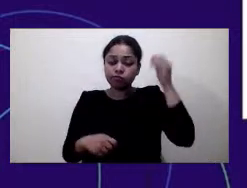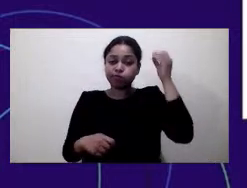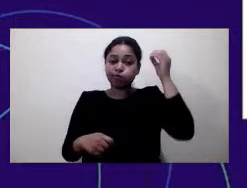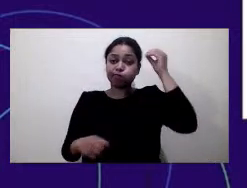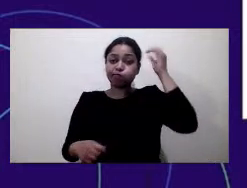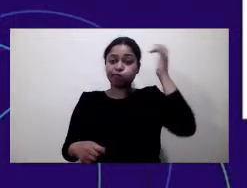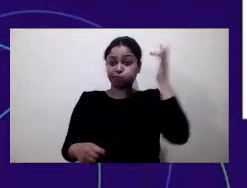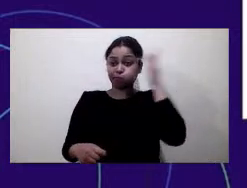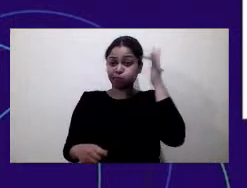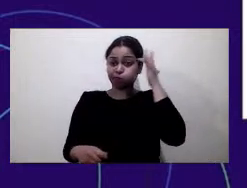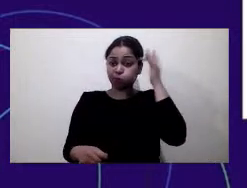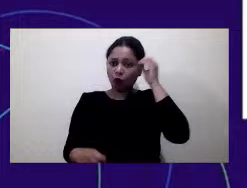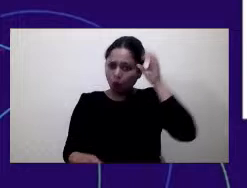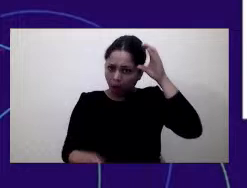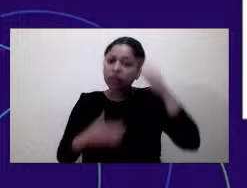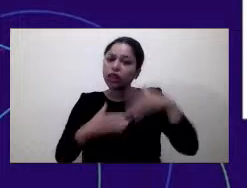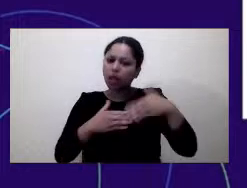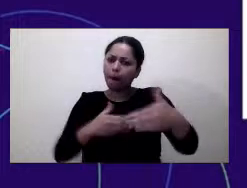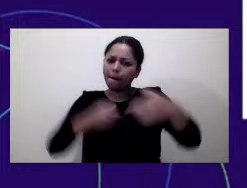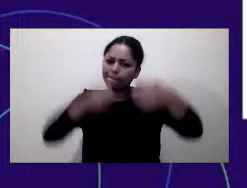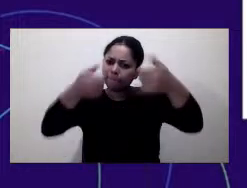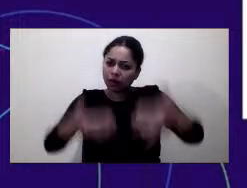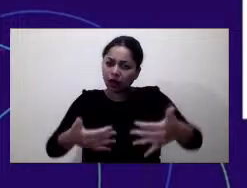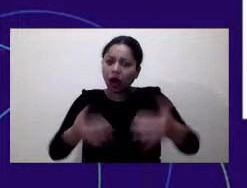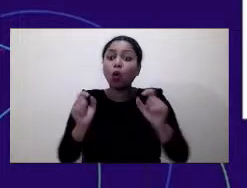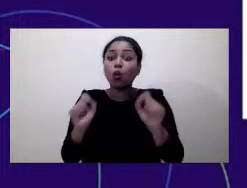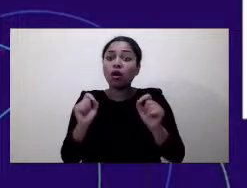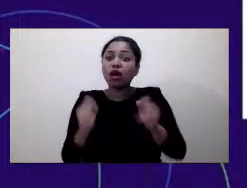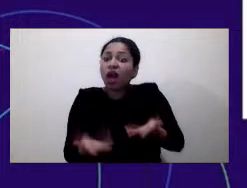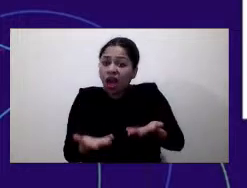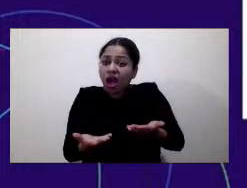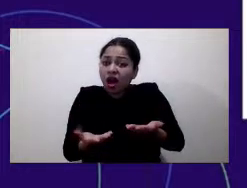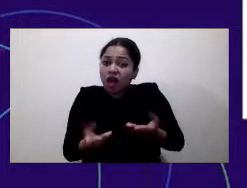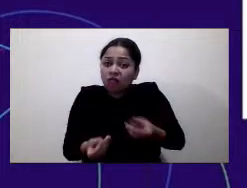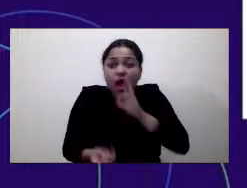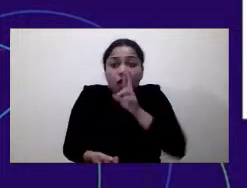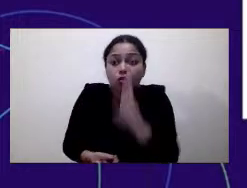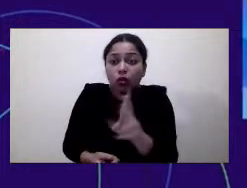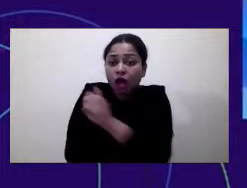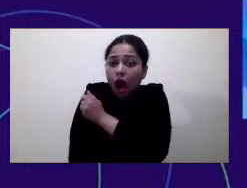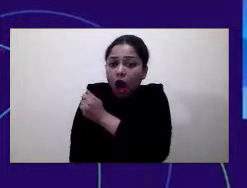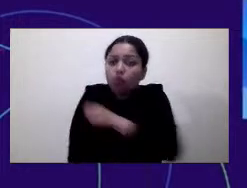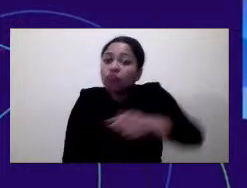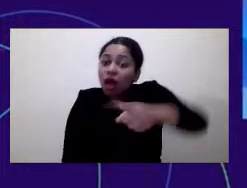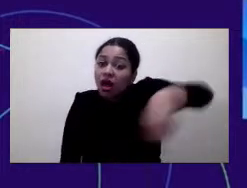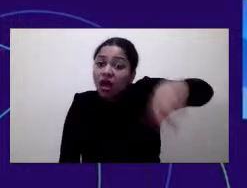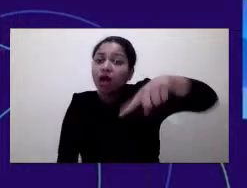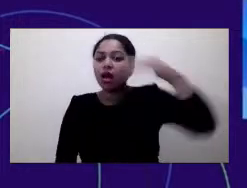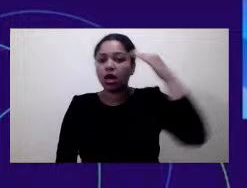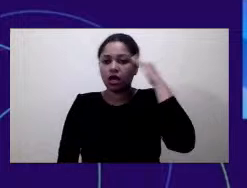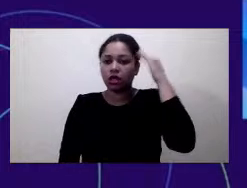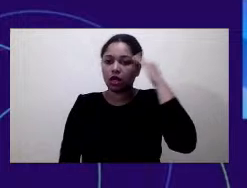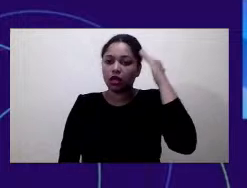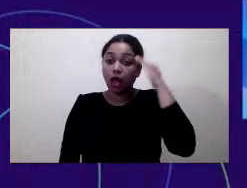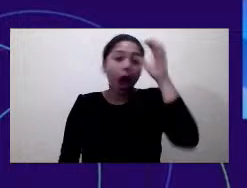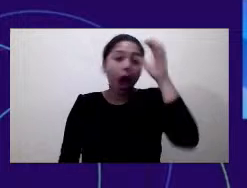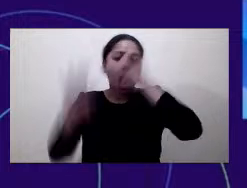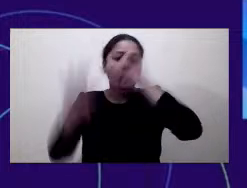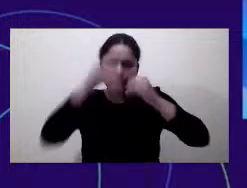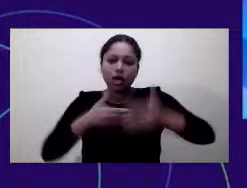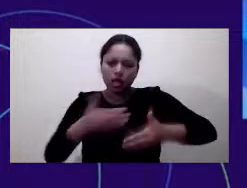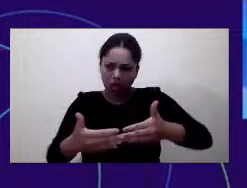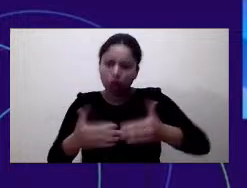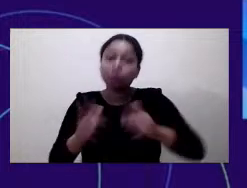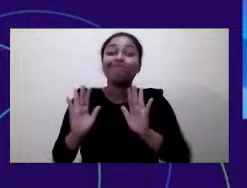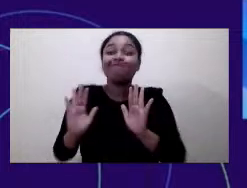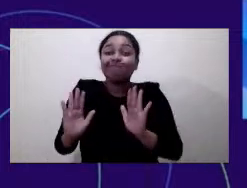talk, is giving students feedback so they understand what they are learning and what they need to improve, right?